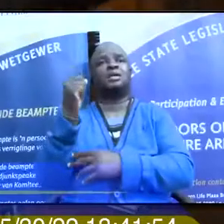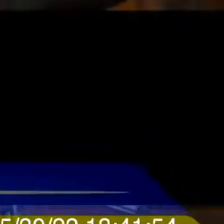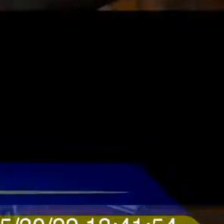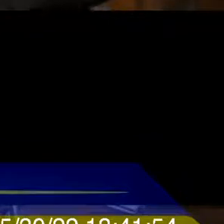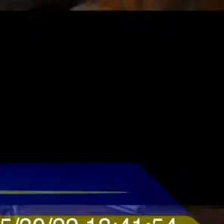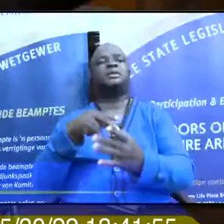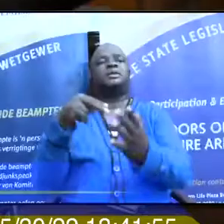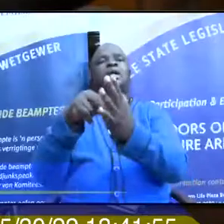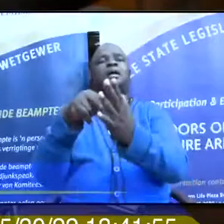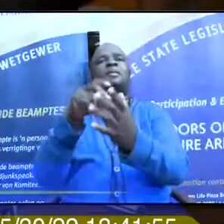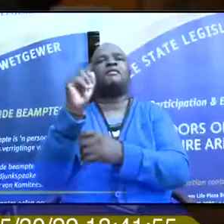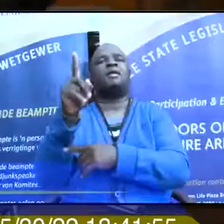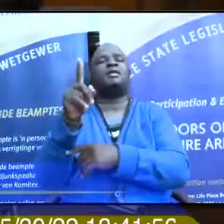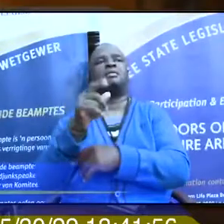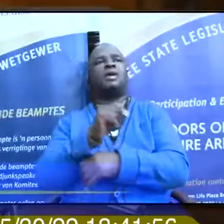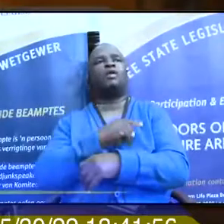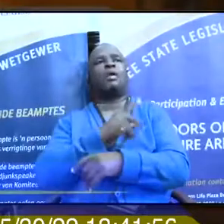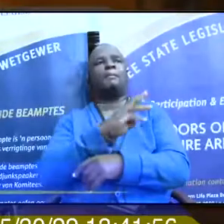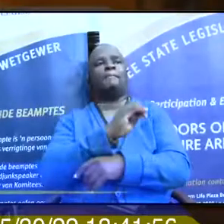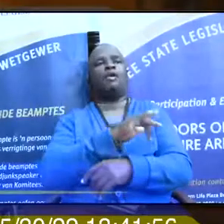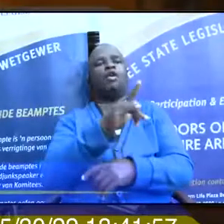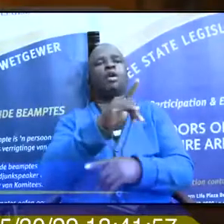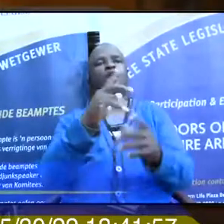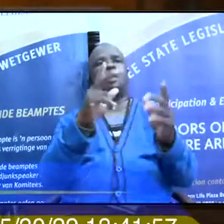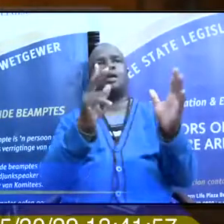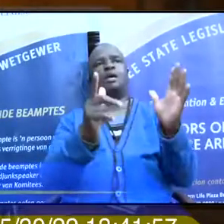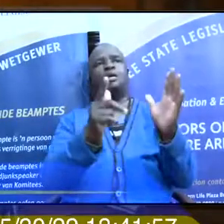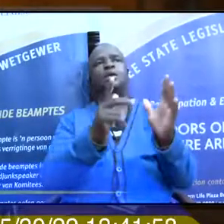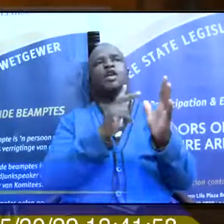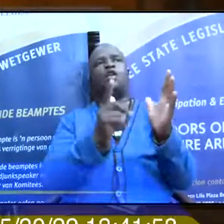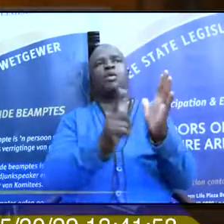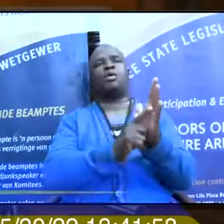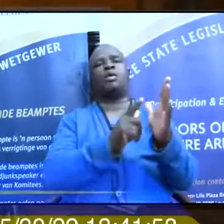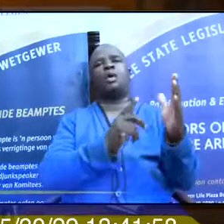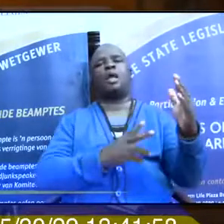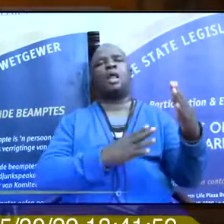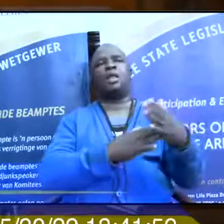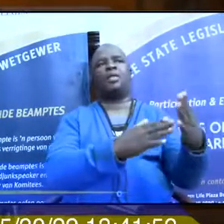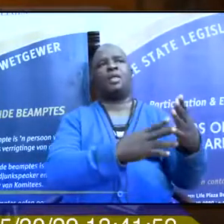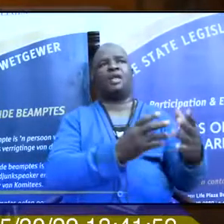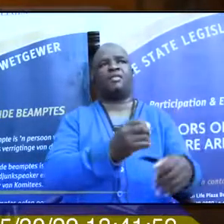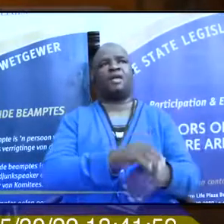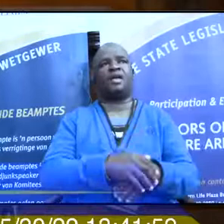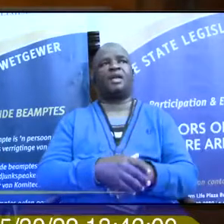somewhere 500 meters away from their own store